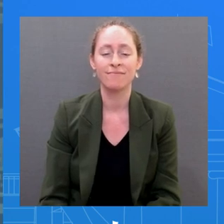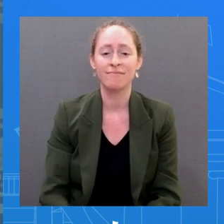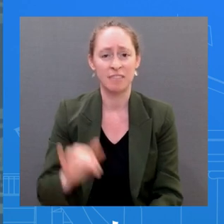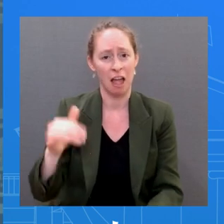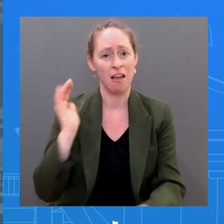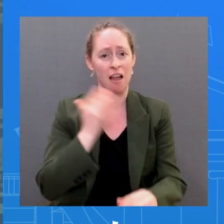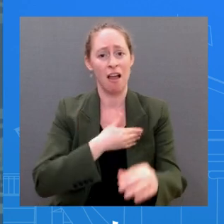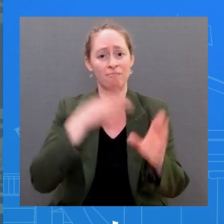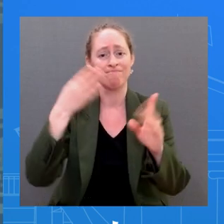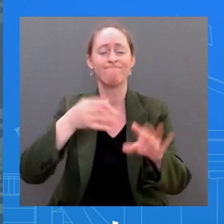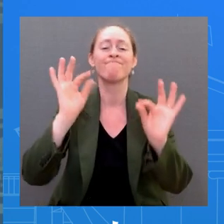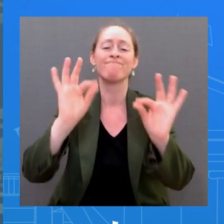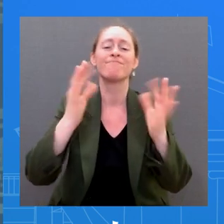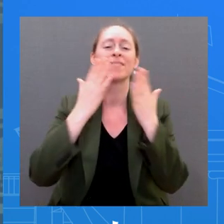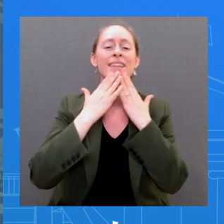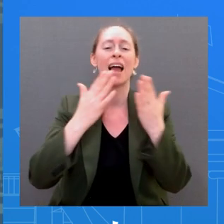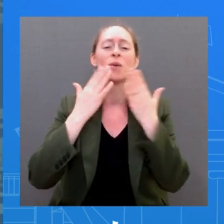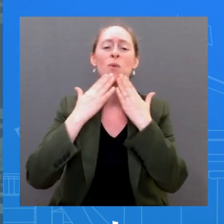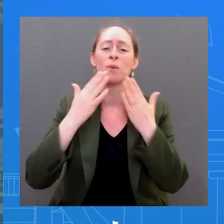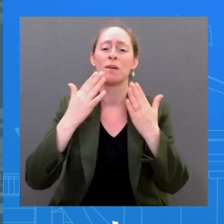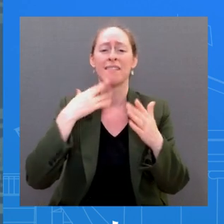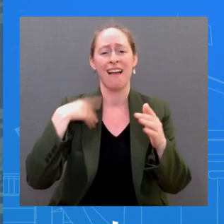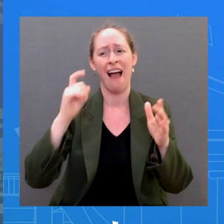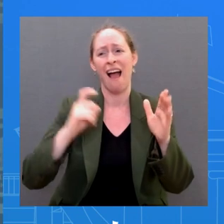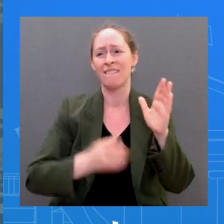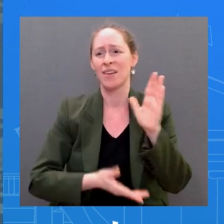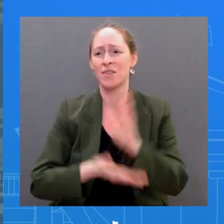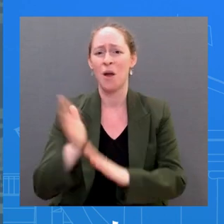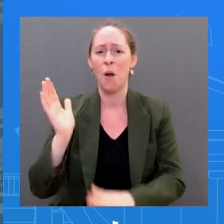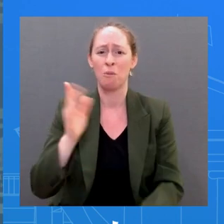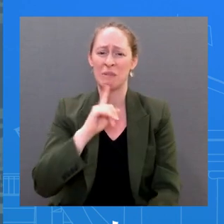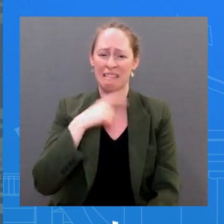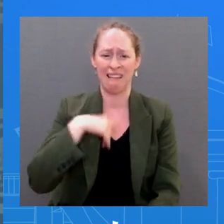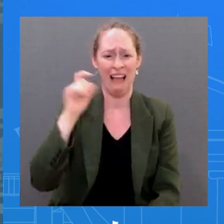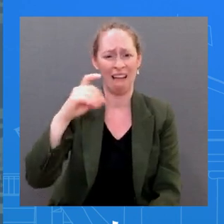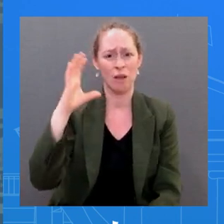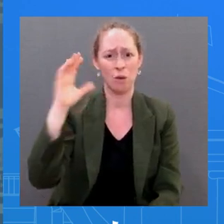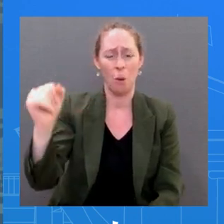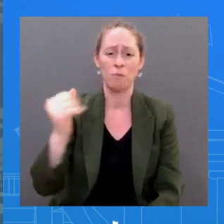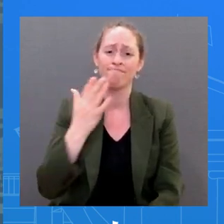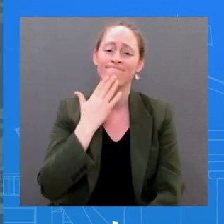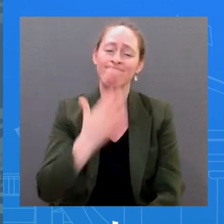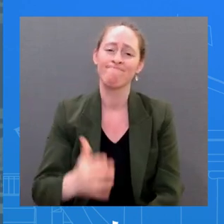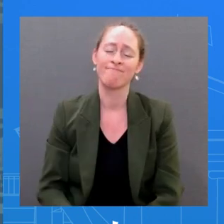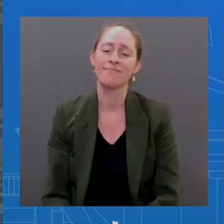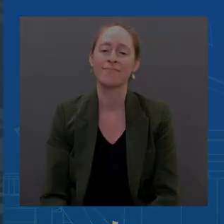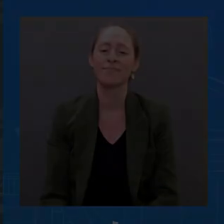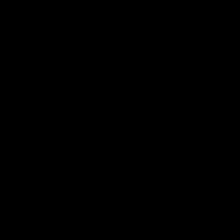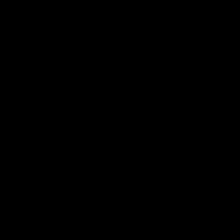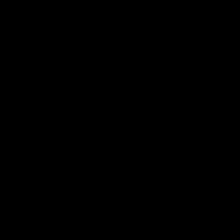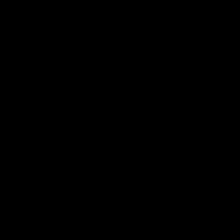Thank you, guys. I really do have to go. Thank you. I appreciate that. Thanks, guys. Thank you.